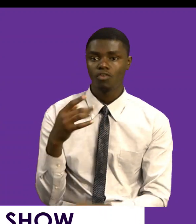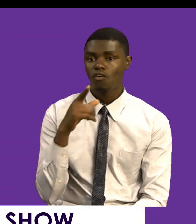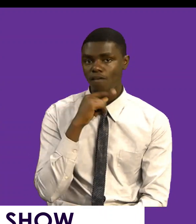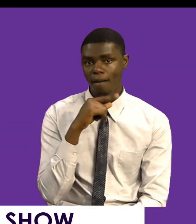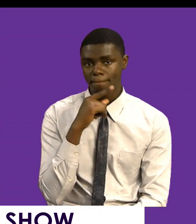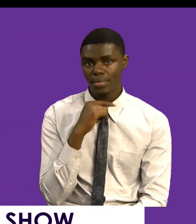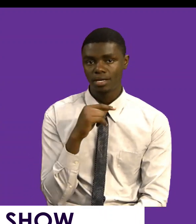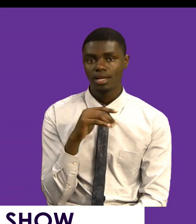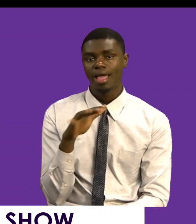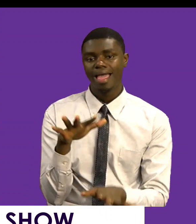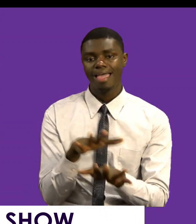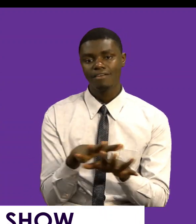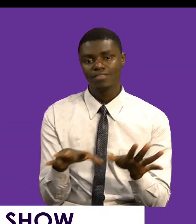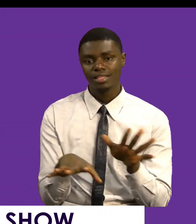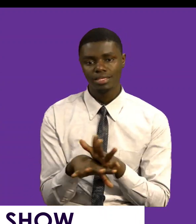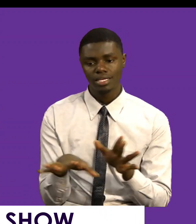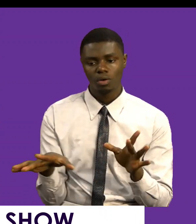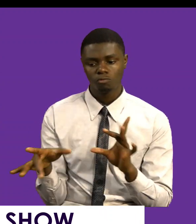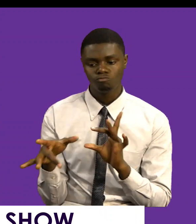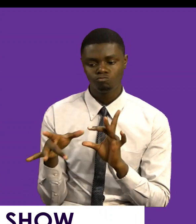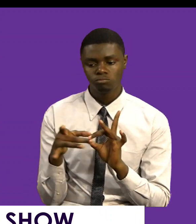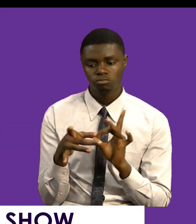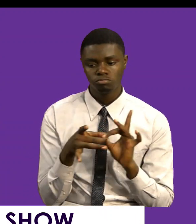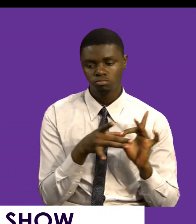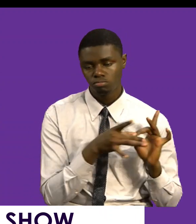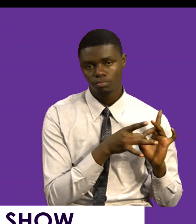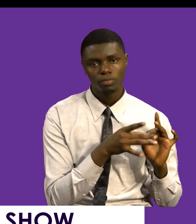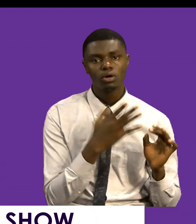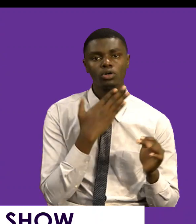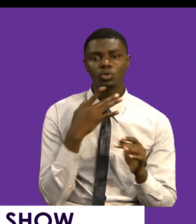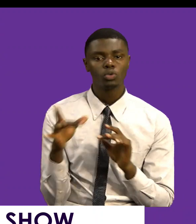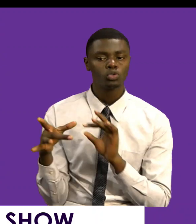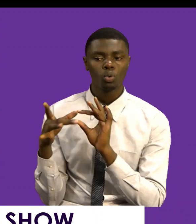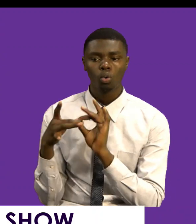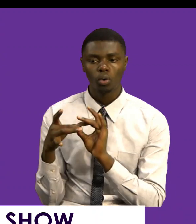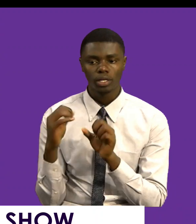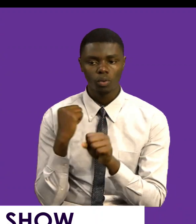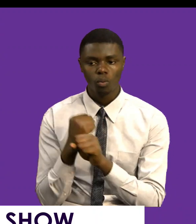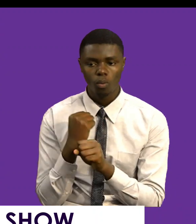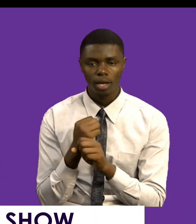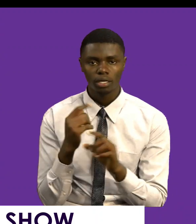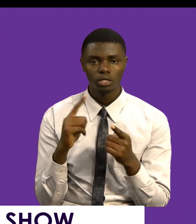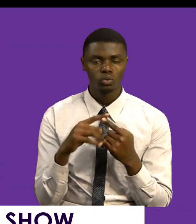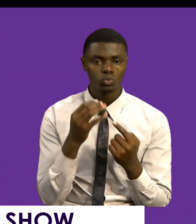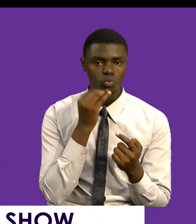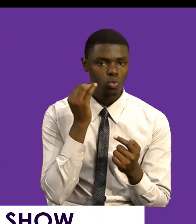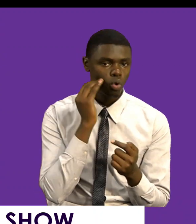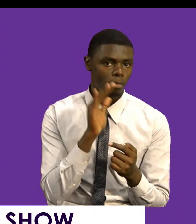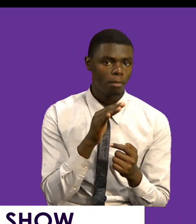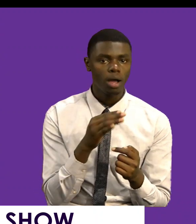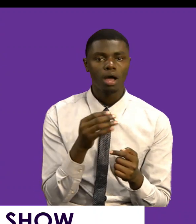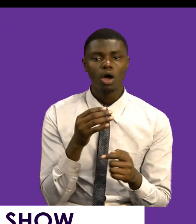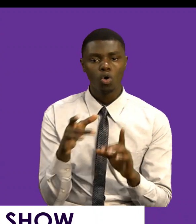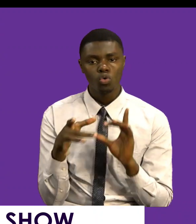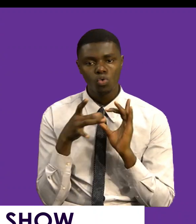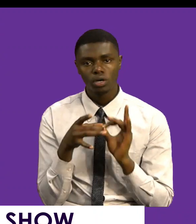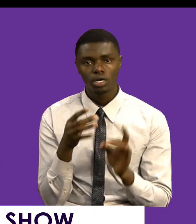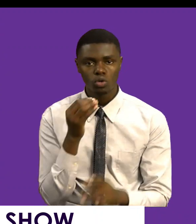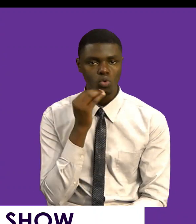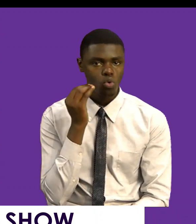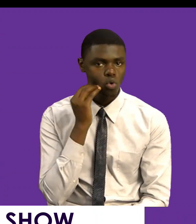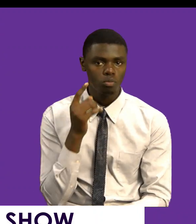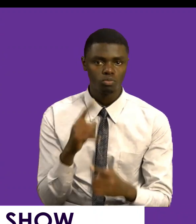man. Everything seems to be connected to everything. You want to connect your work to your home. You want to connect your home to